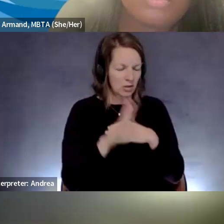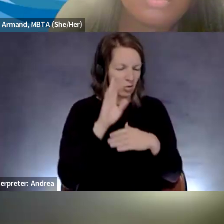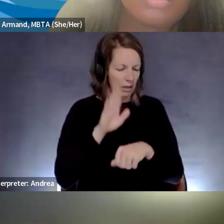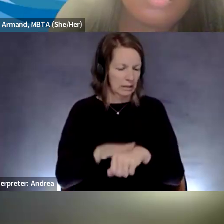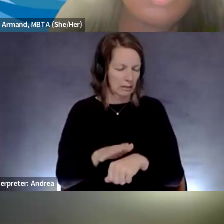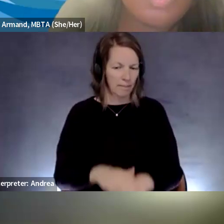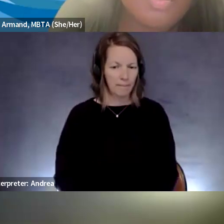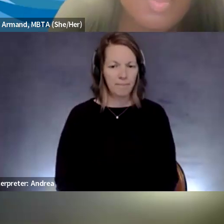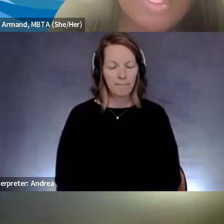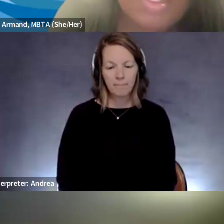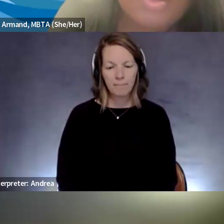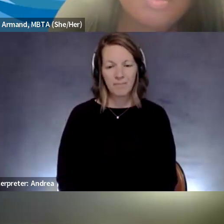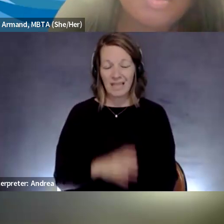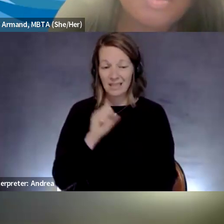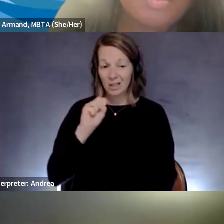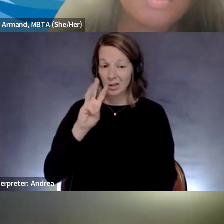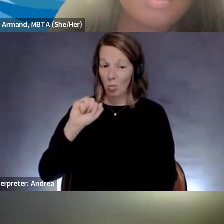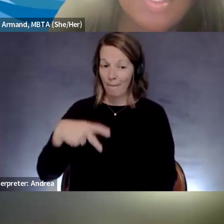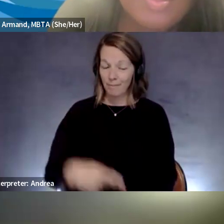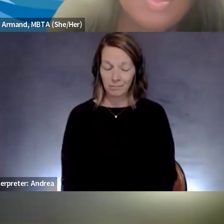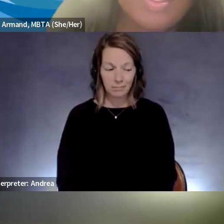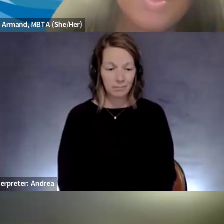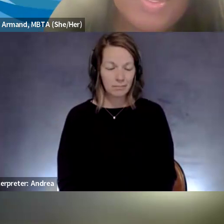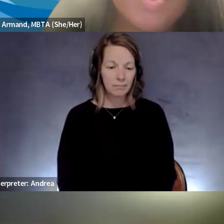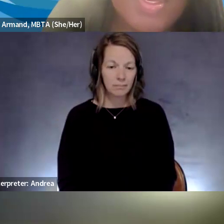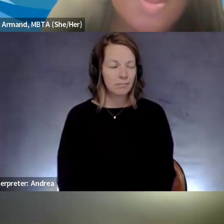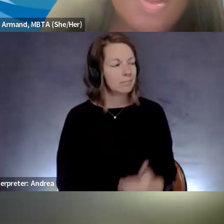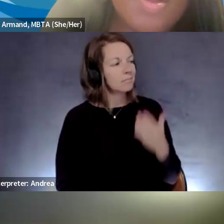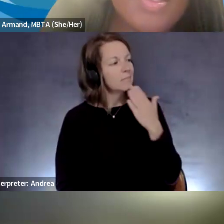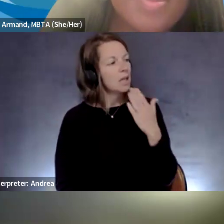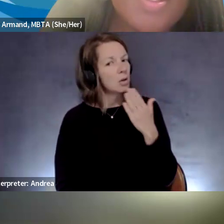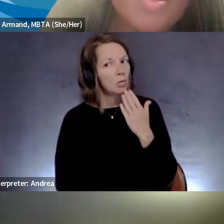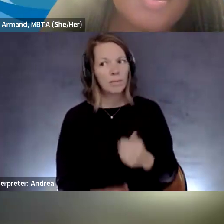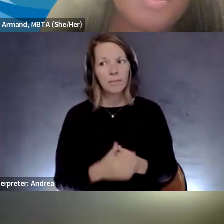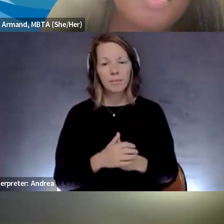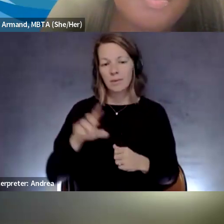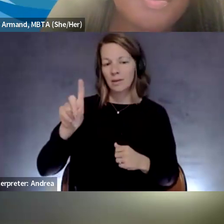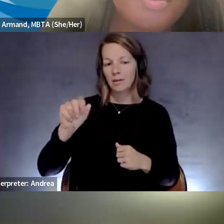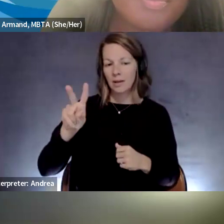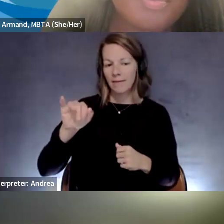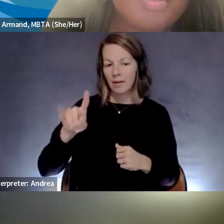Understood. It's a swamp. Thank you. Thank you, Gwen. David?